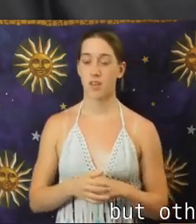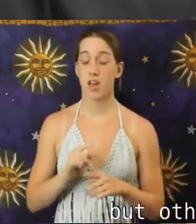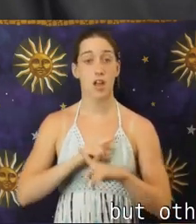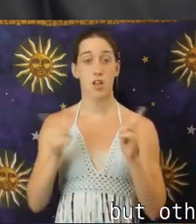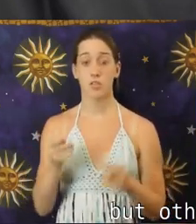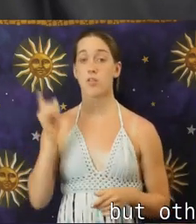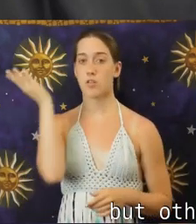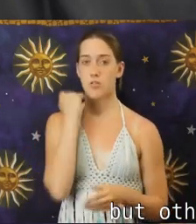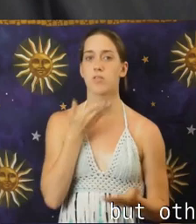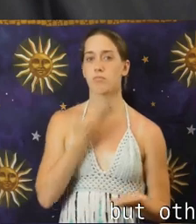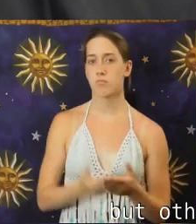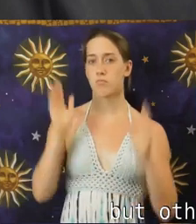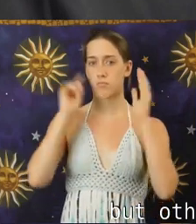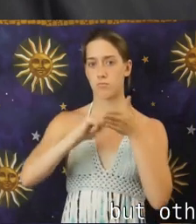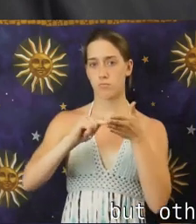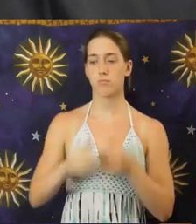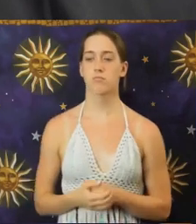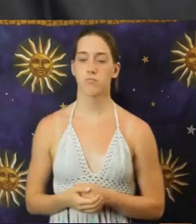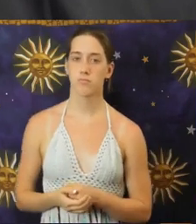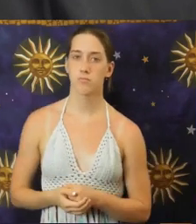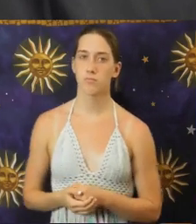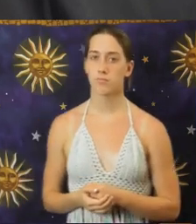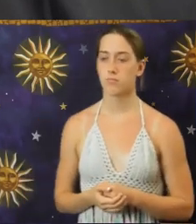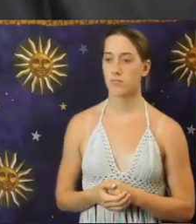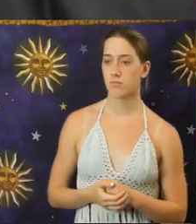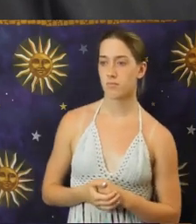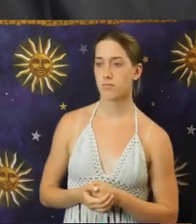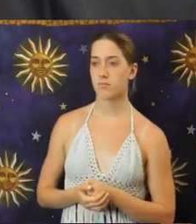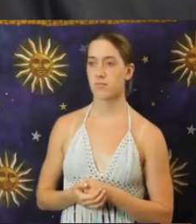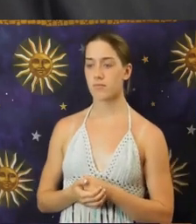But otherwise, it was a really, really good weekend.